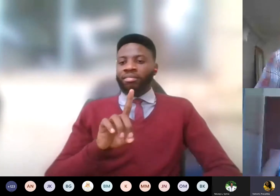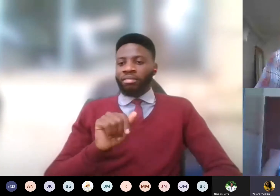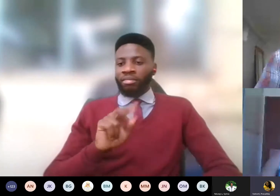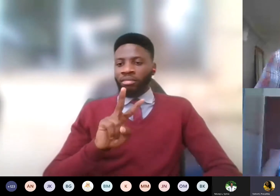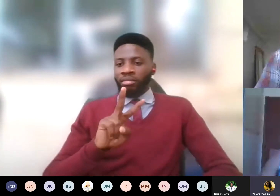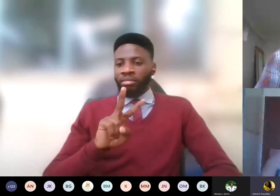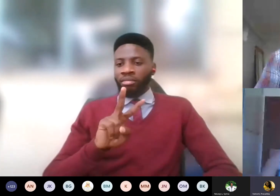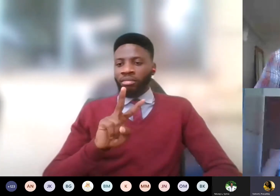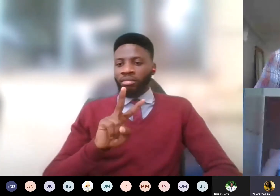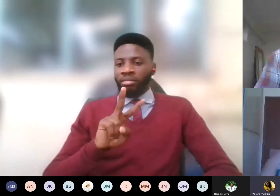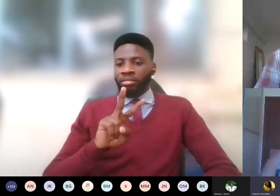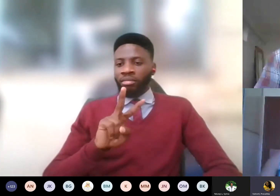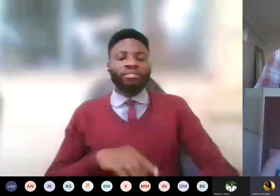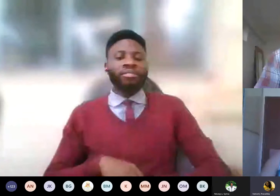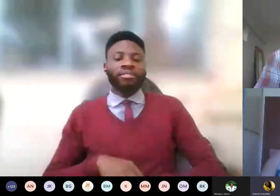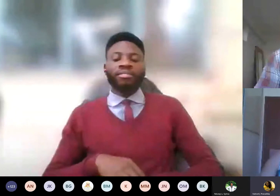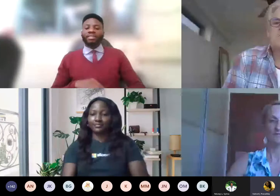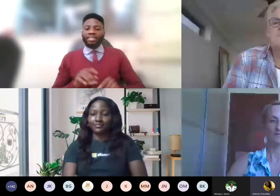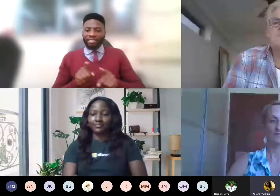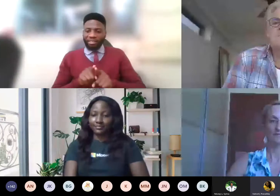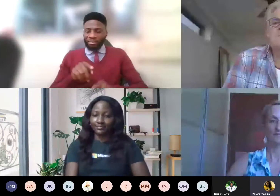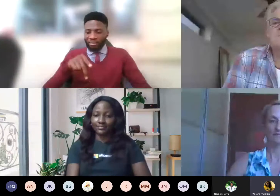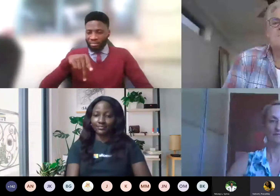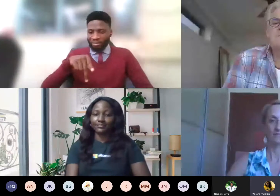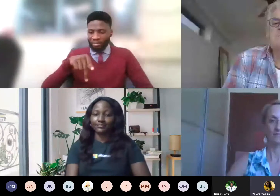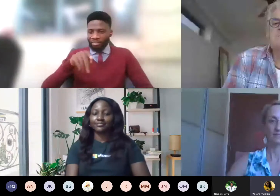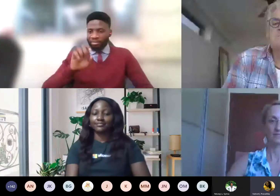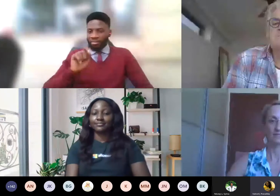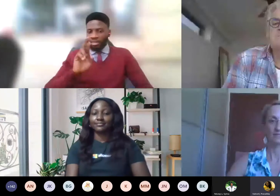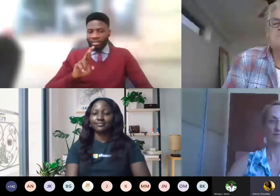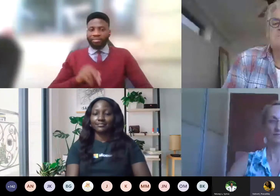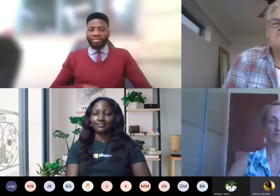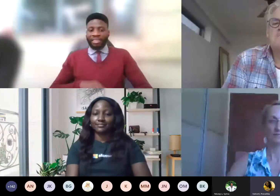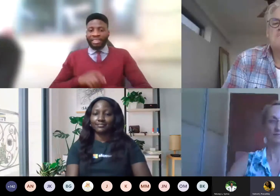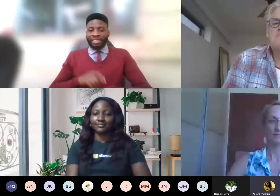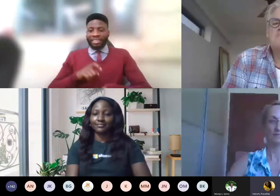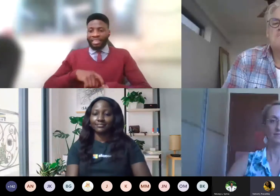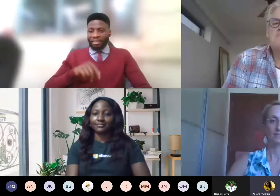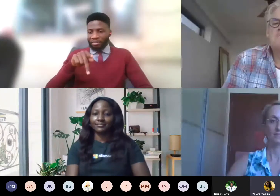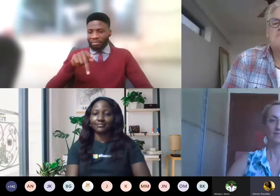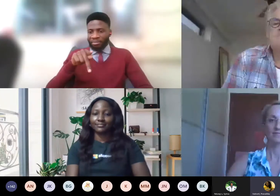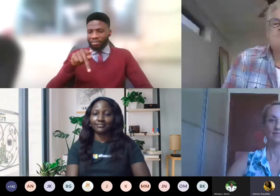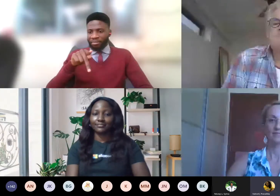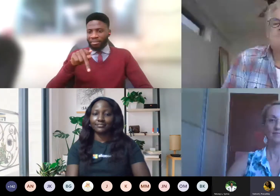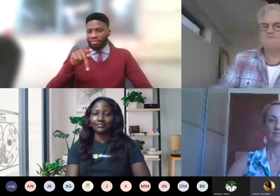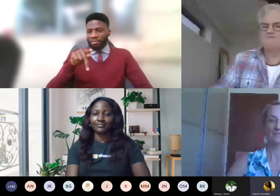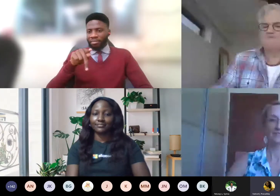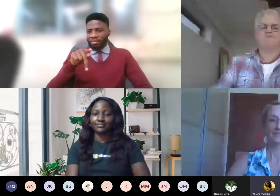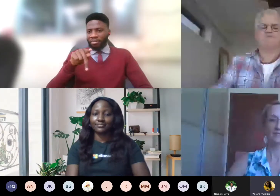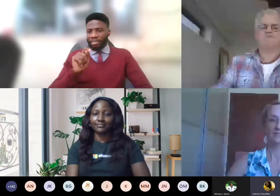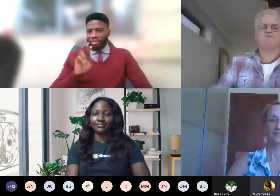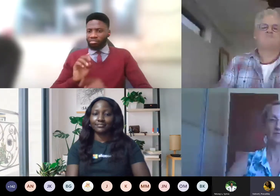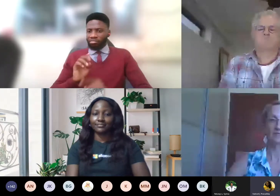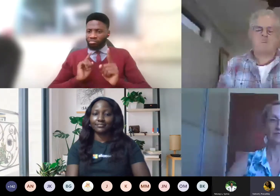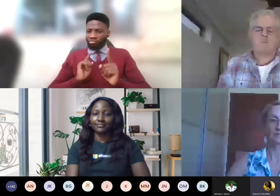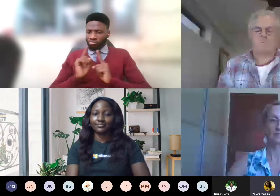meets it, and if not, how they're going to evolve it, are constantly the ones that arrive at places where